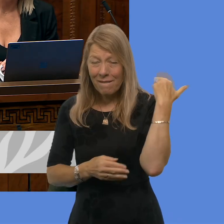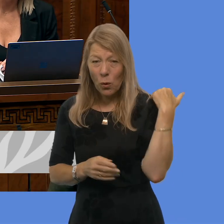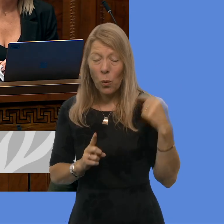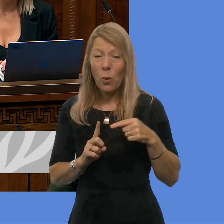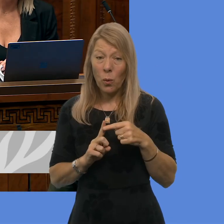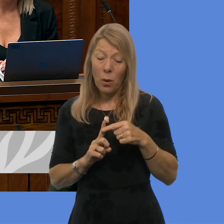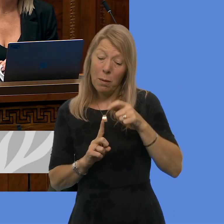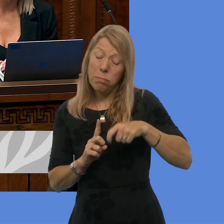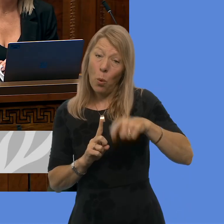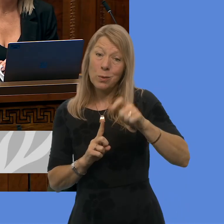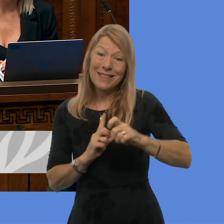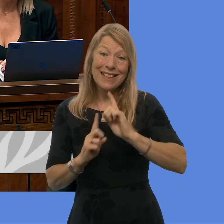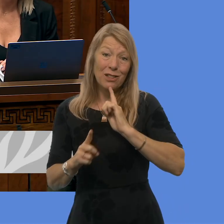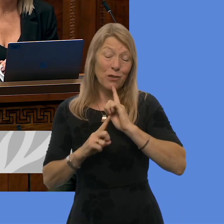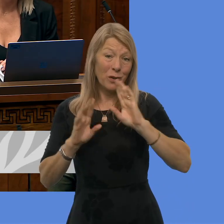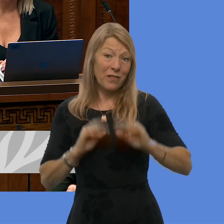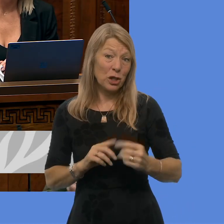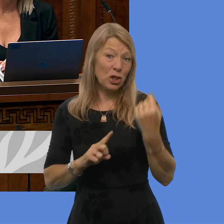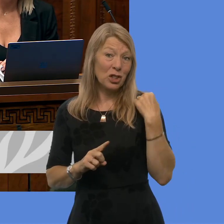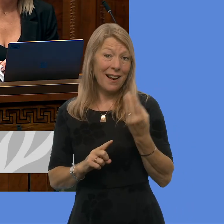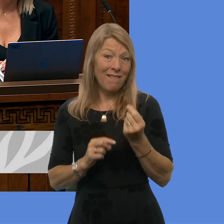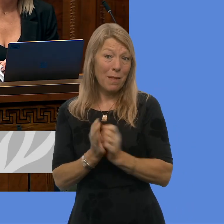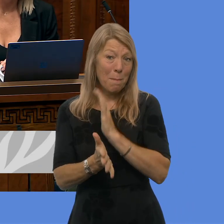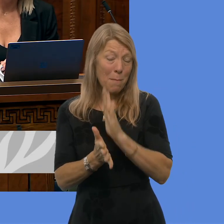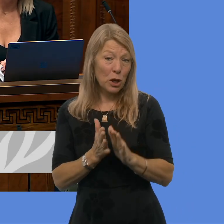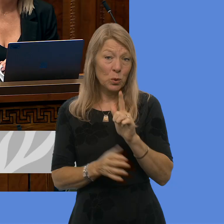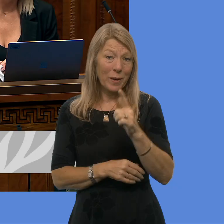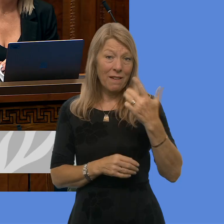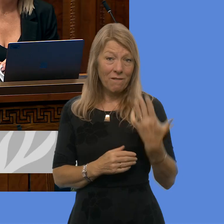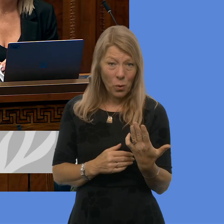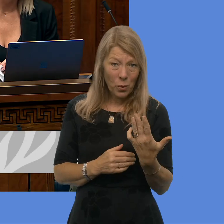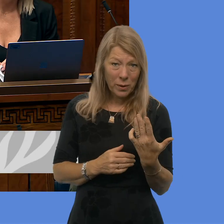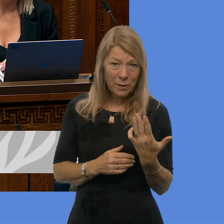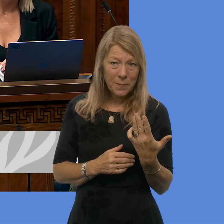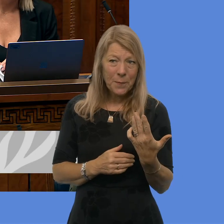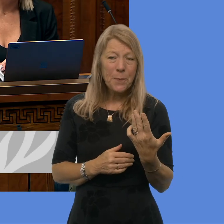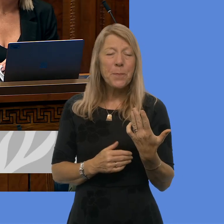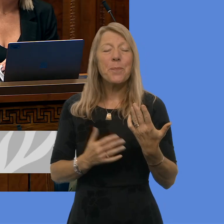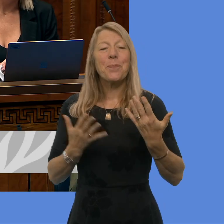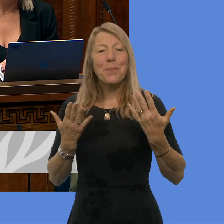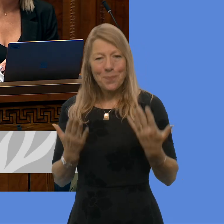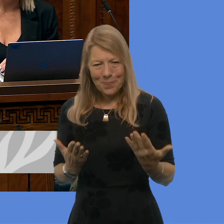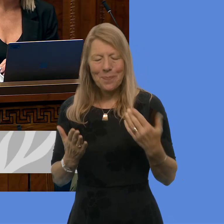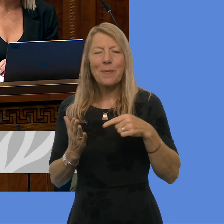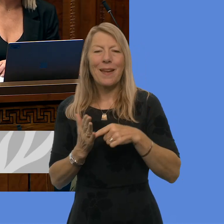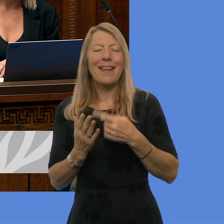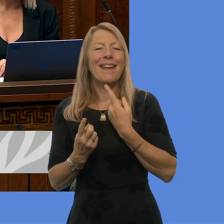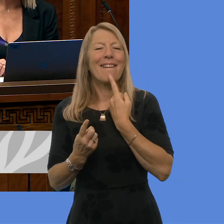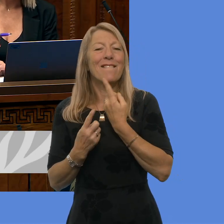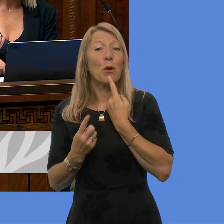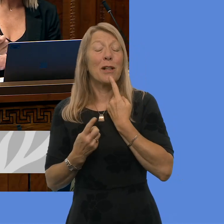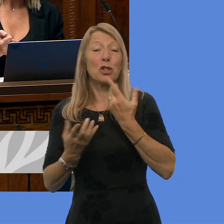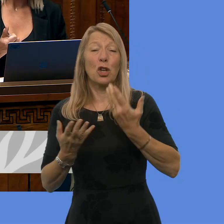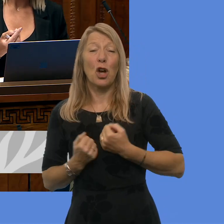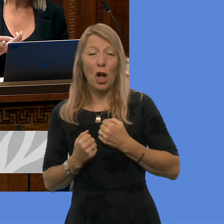post concluded on the 11th of March in 24, and then we received the unranked list of successful candidates on the 26th of March